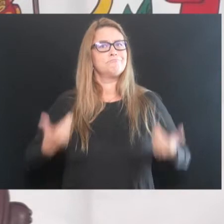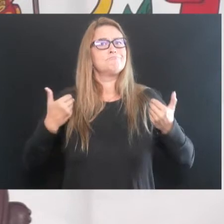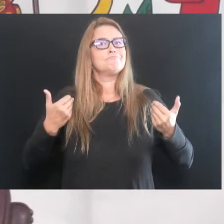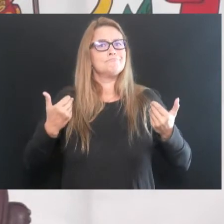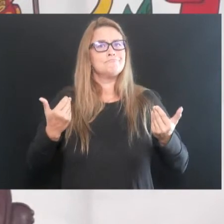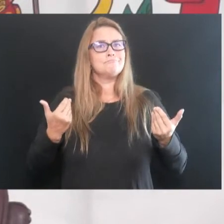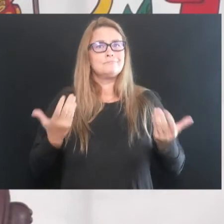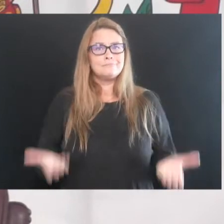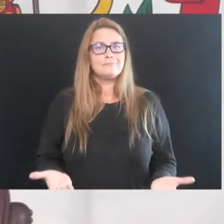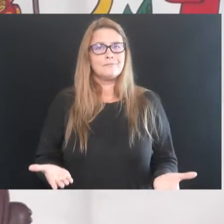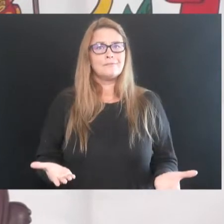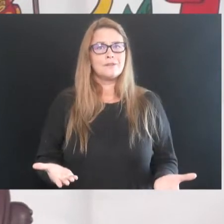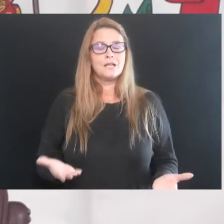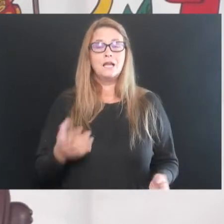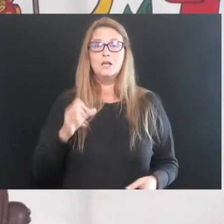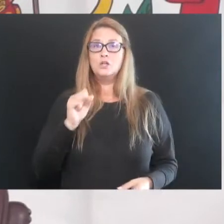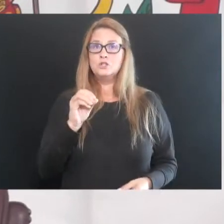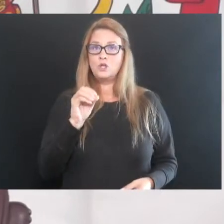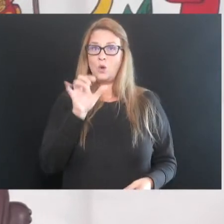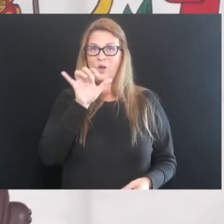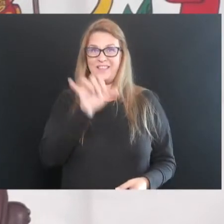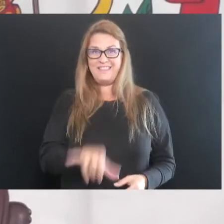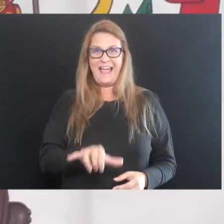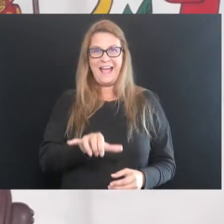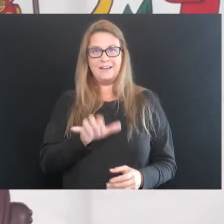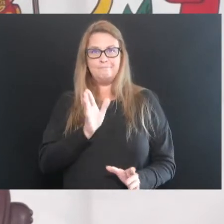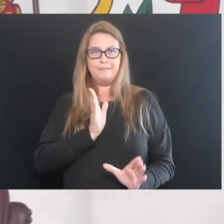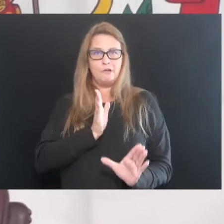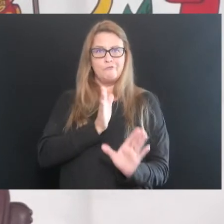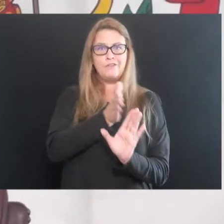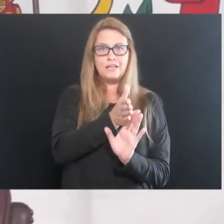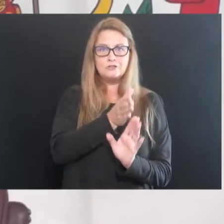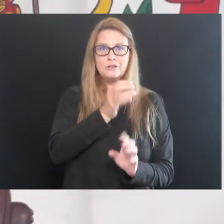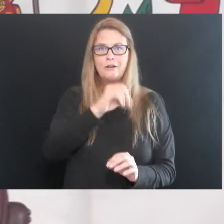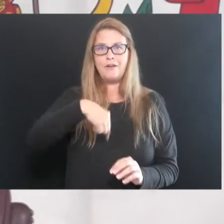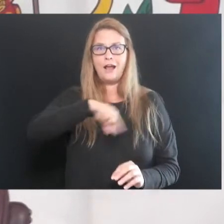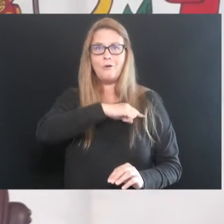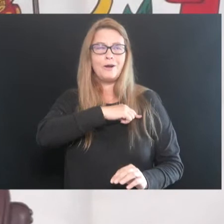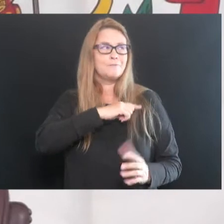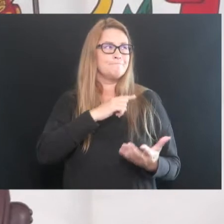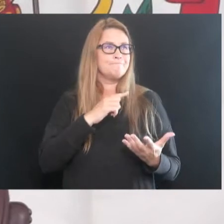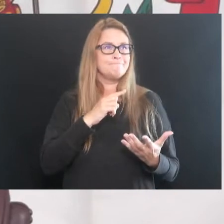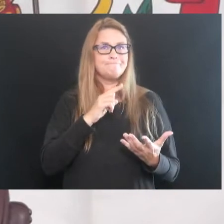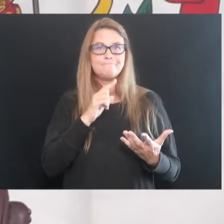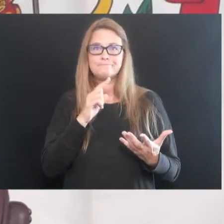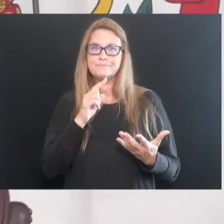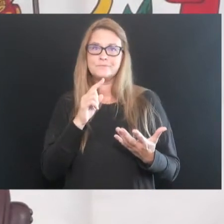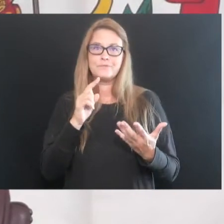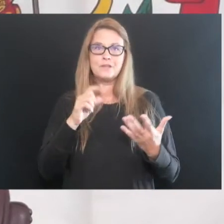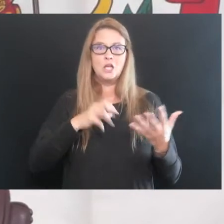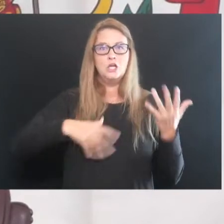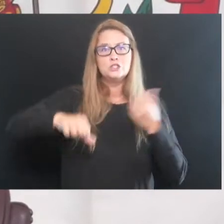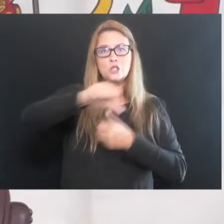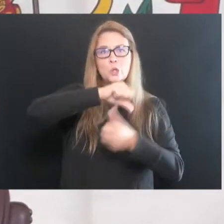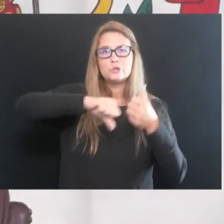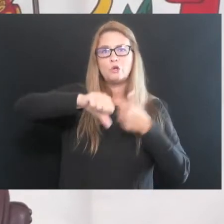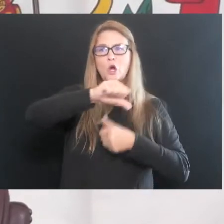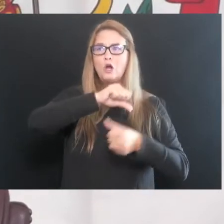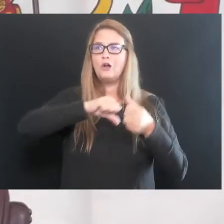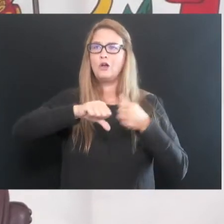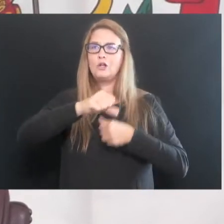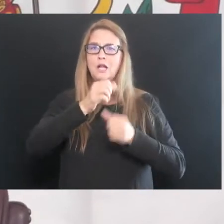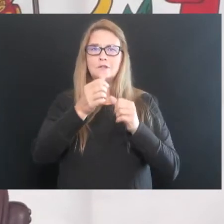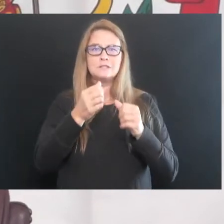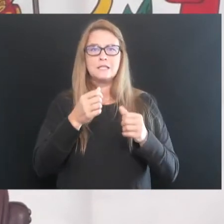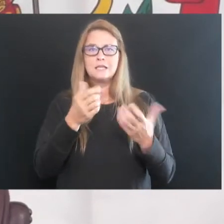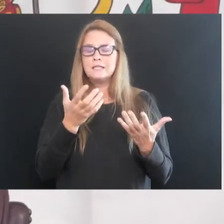and this invasion in a lot of different ways of, a socialistic movement or whatever like